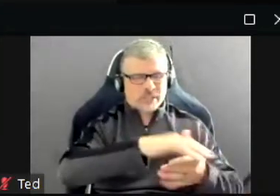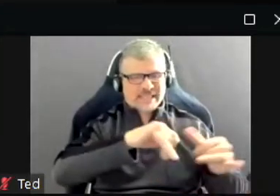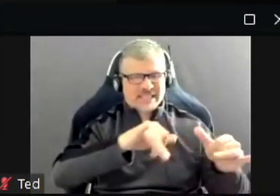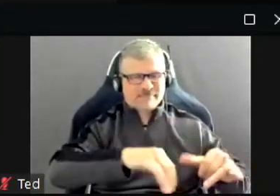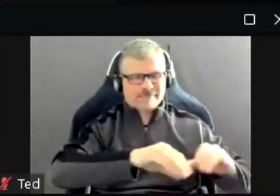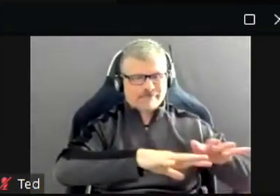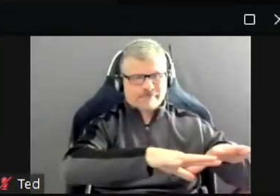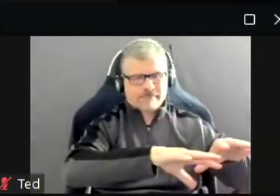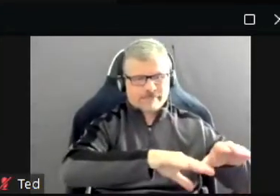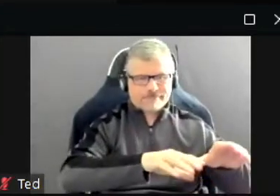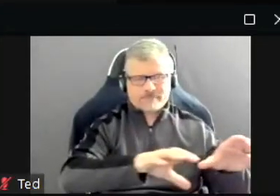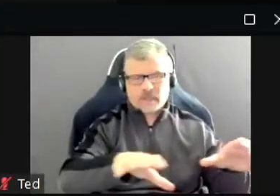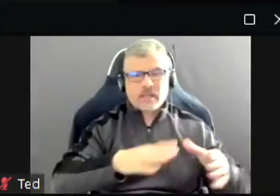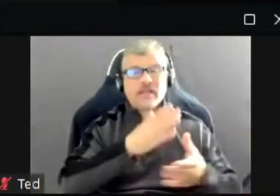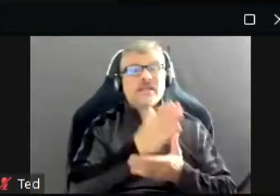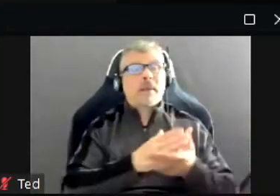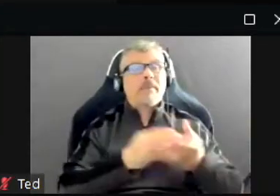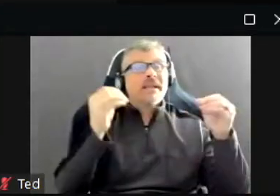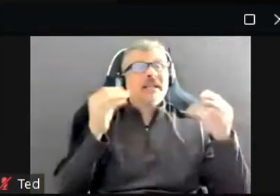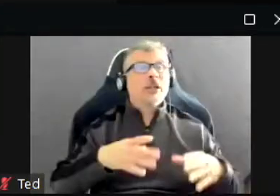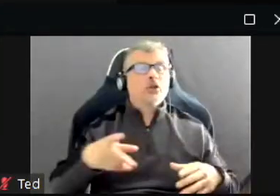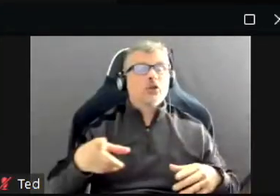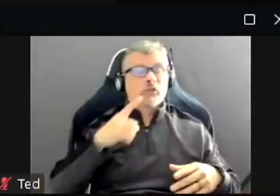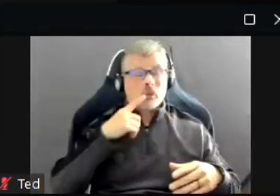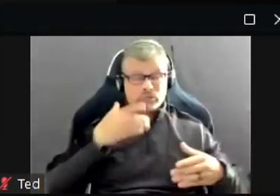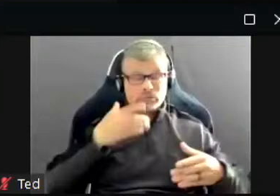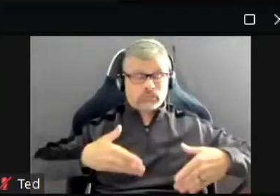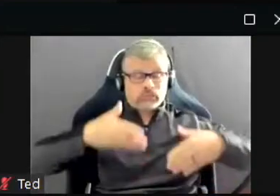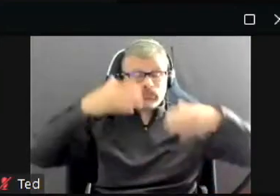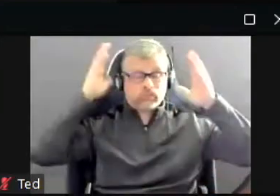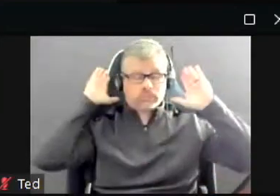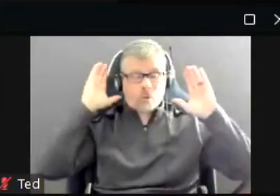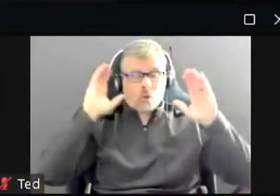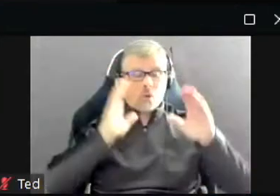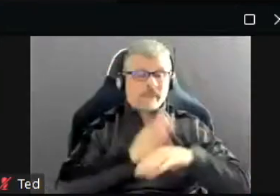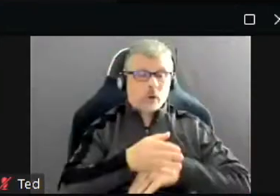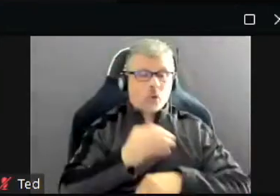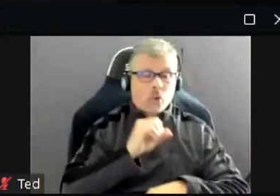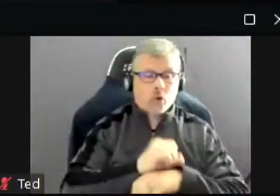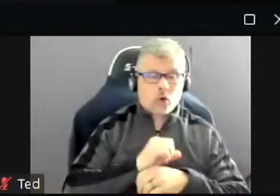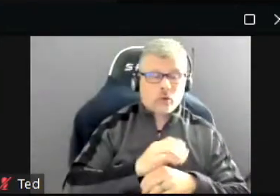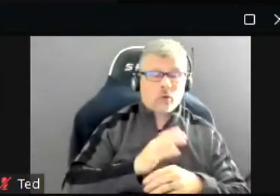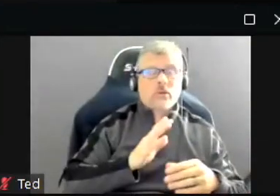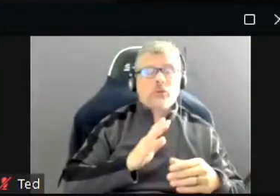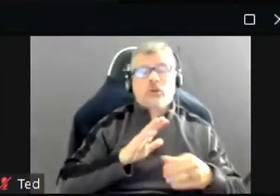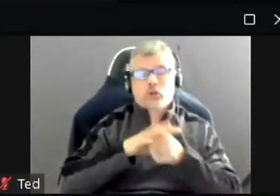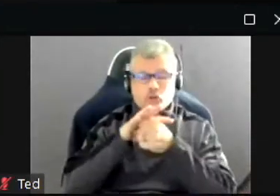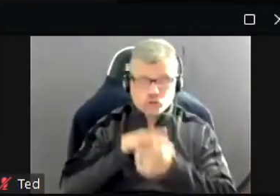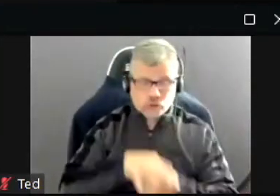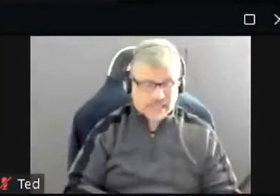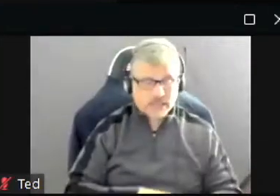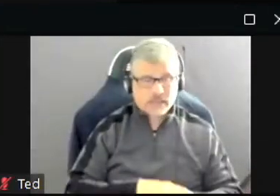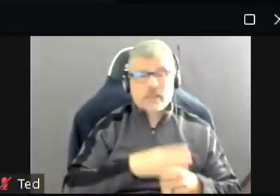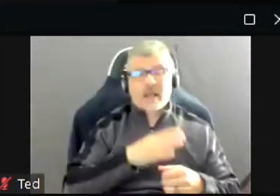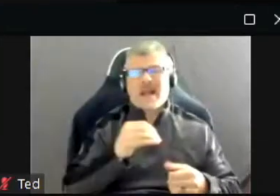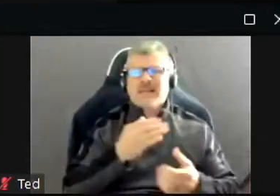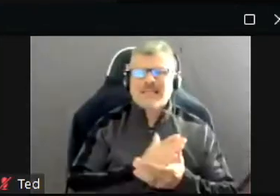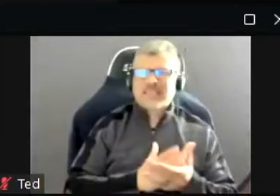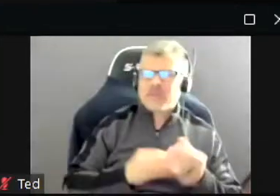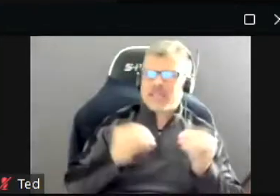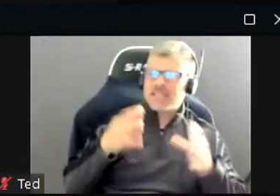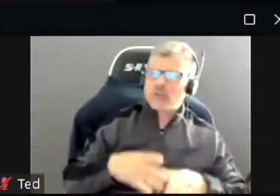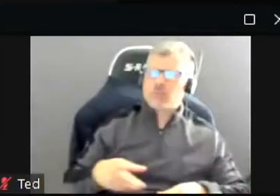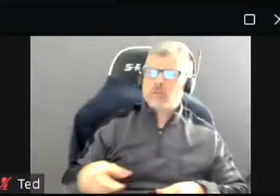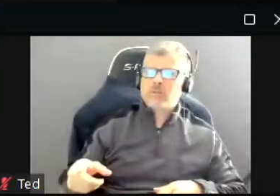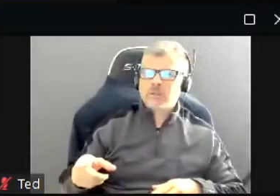are teachers that are legitimately overworked and overstressed, and then there are some teachers that think they